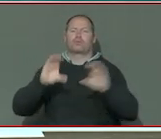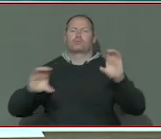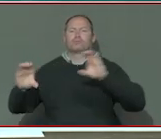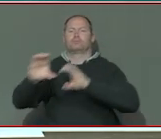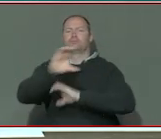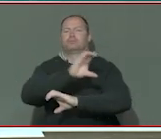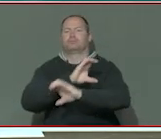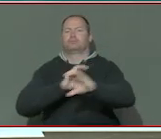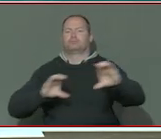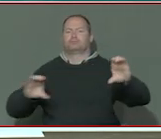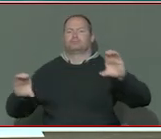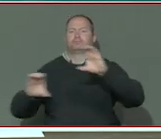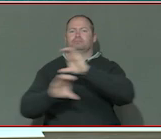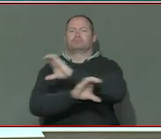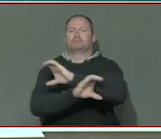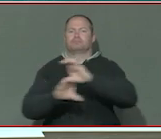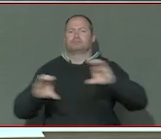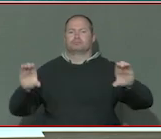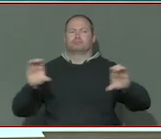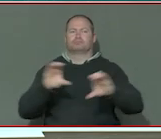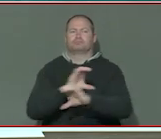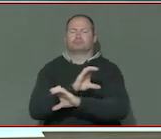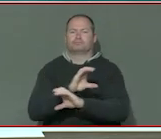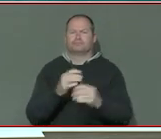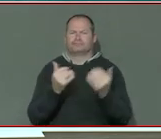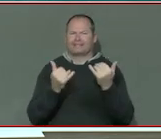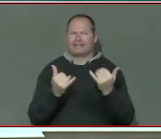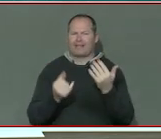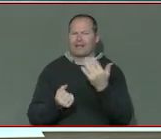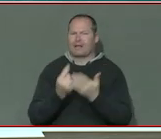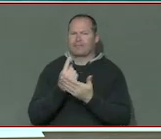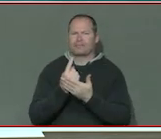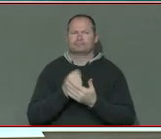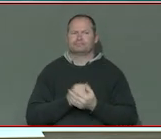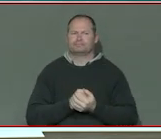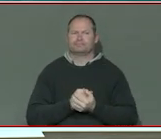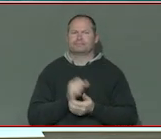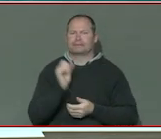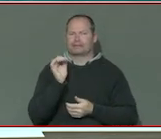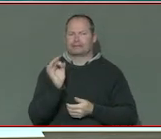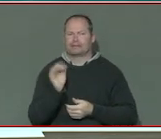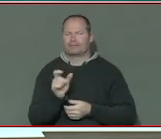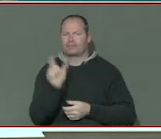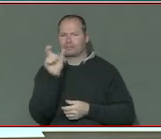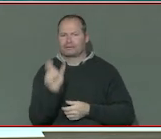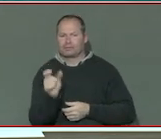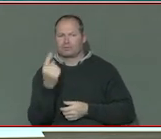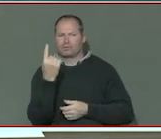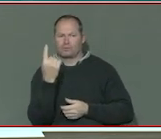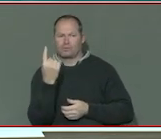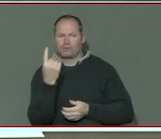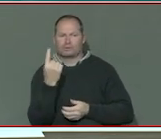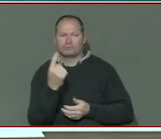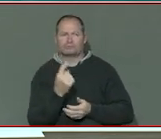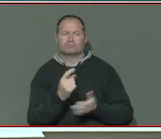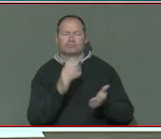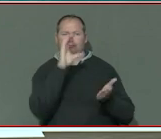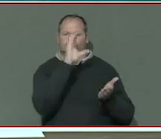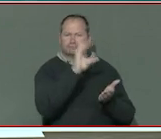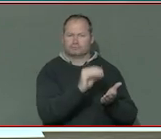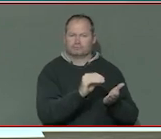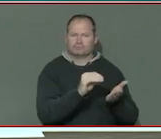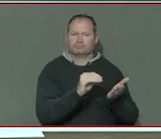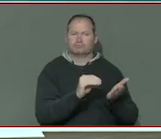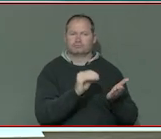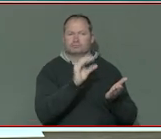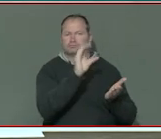let's say for this one, but I don't think that happens a lot. If somebody does the ordering, and now every month somebody else will do the ordering, it